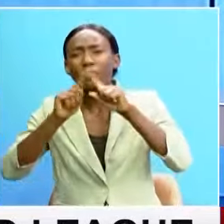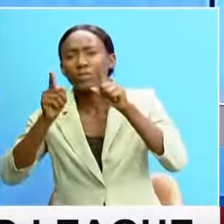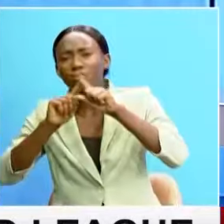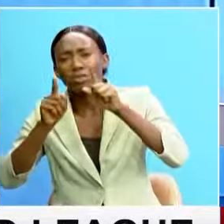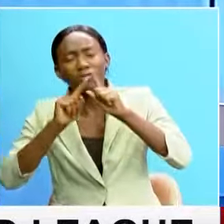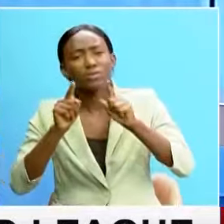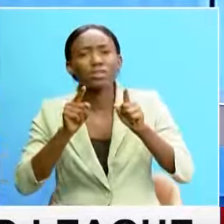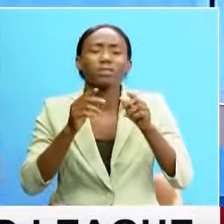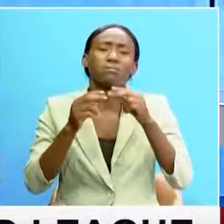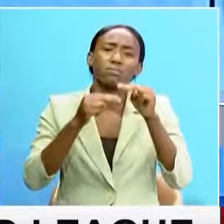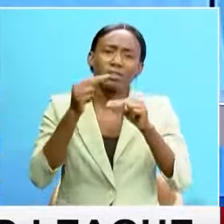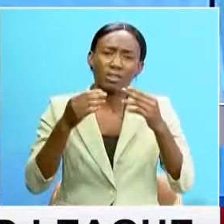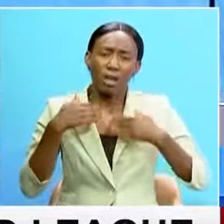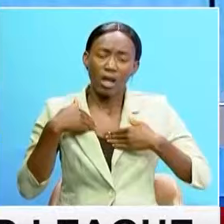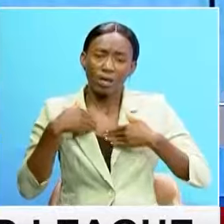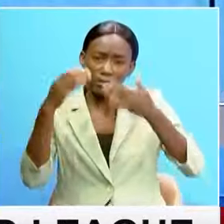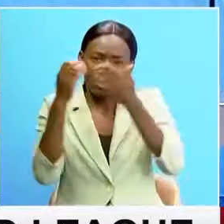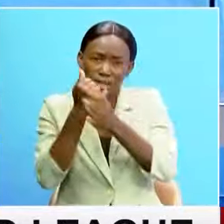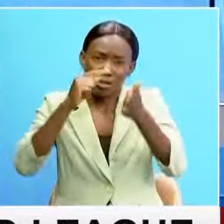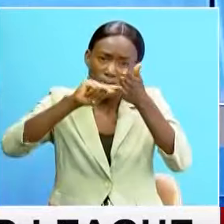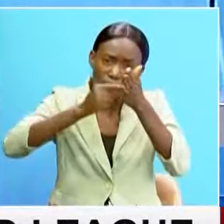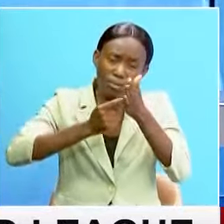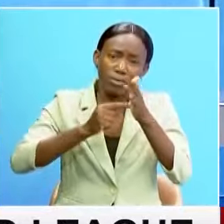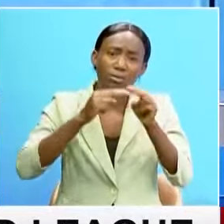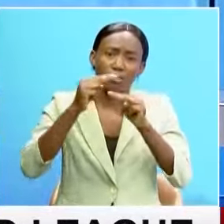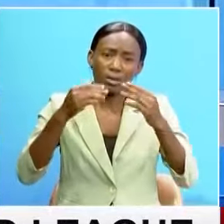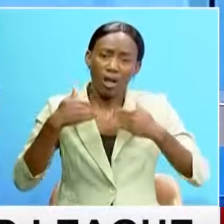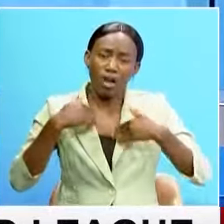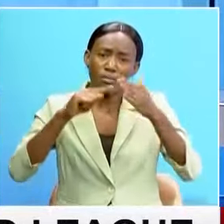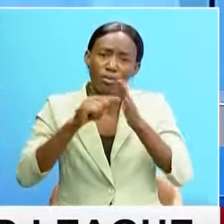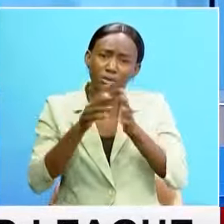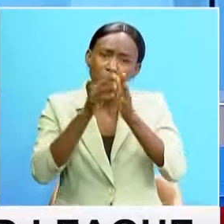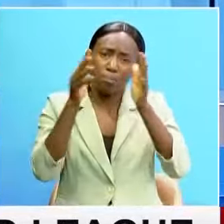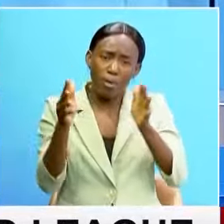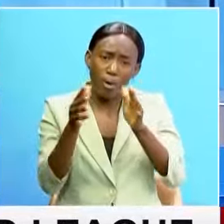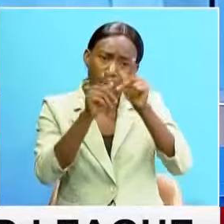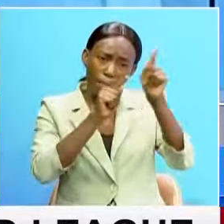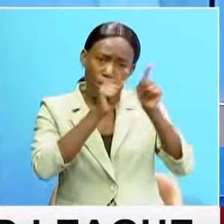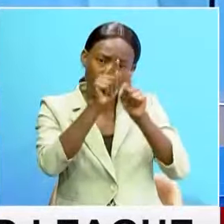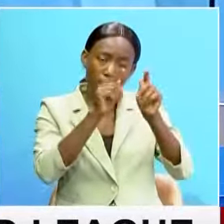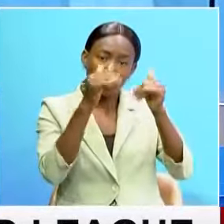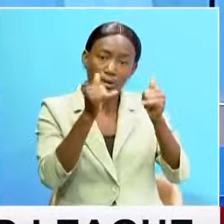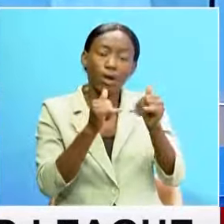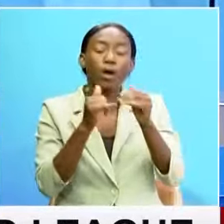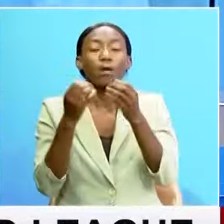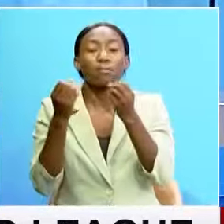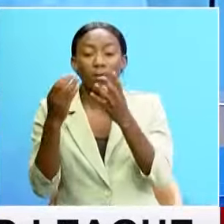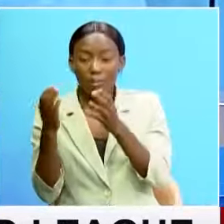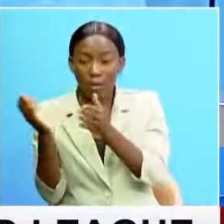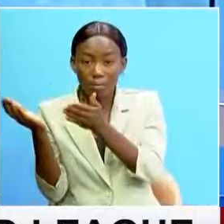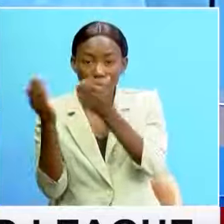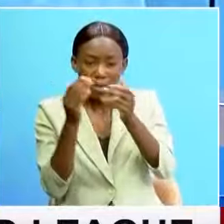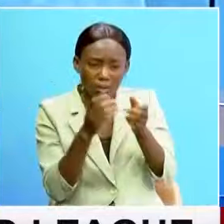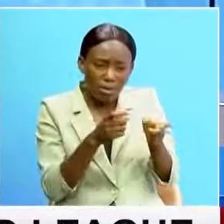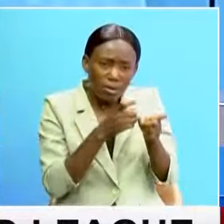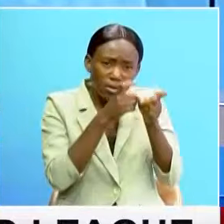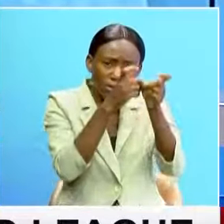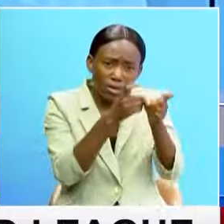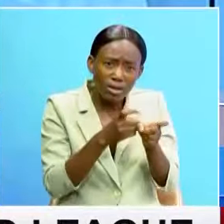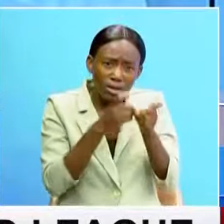earning points to qualify for the finals in Zurich or Brussels, where champions are crowned. The